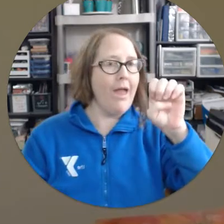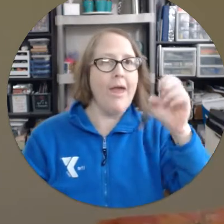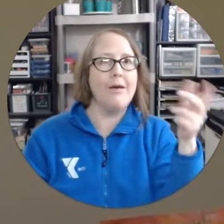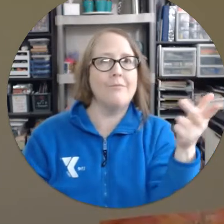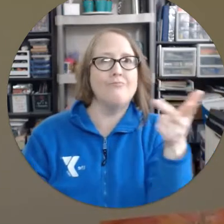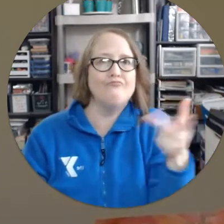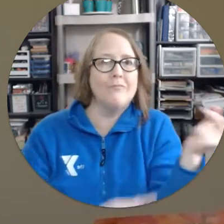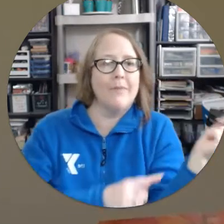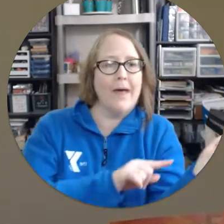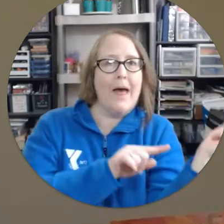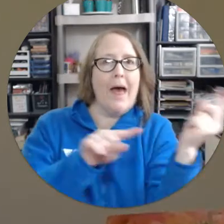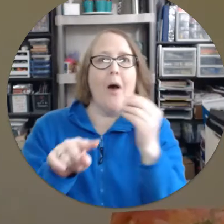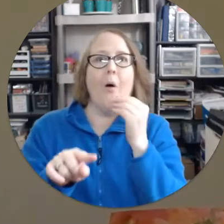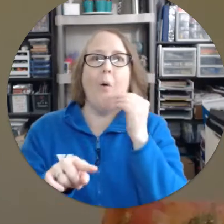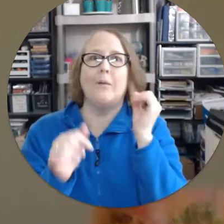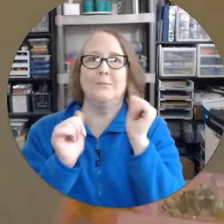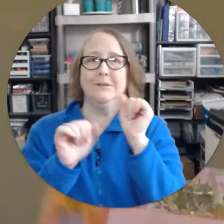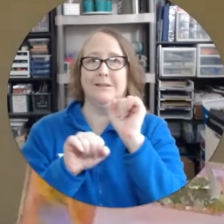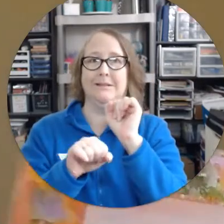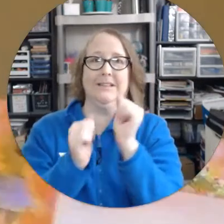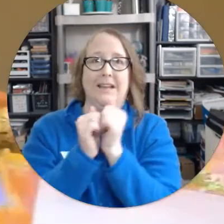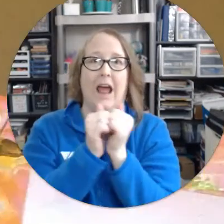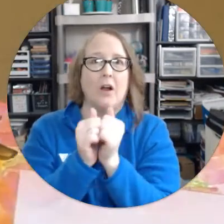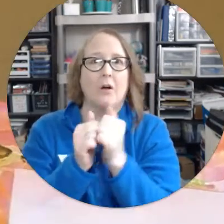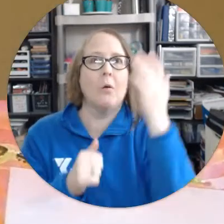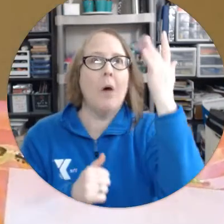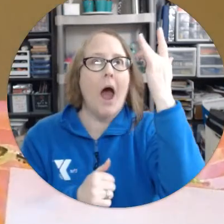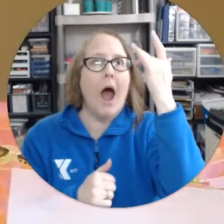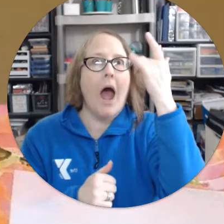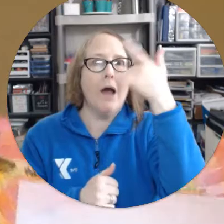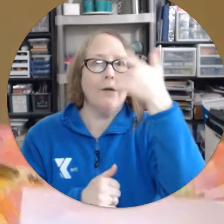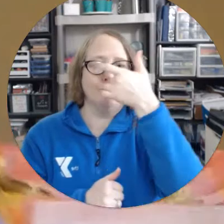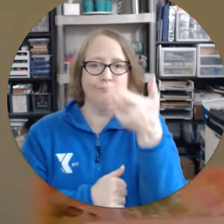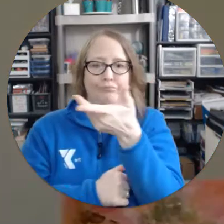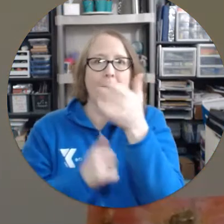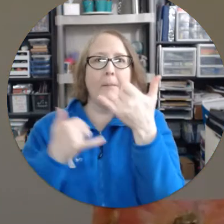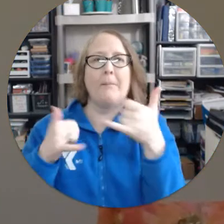because we play music for her.